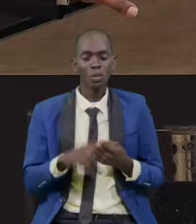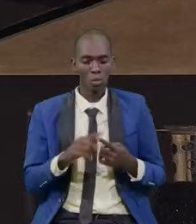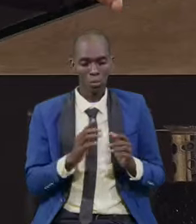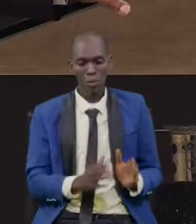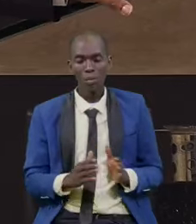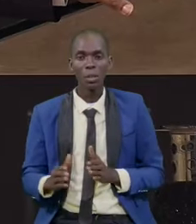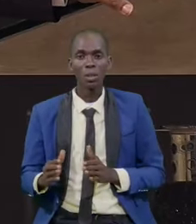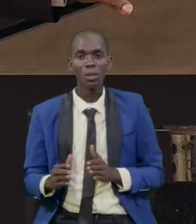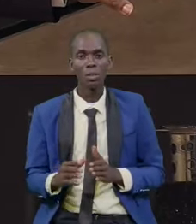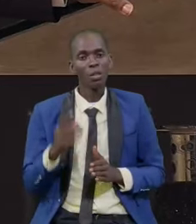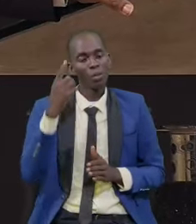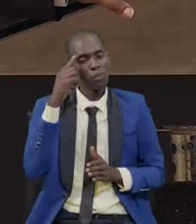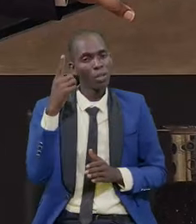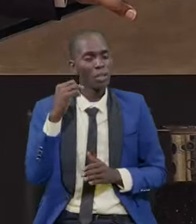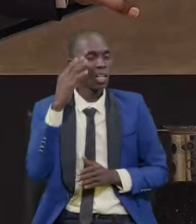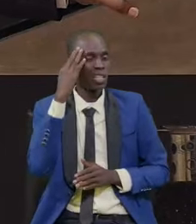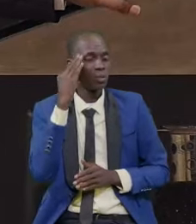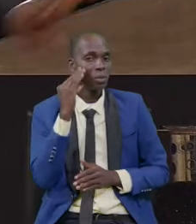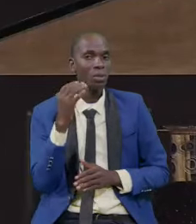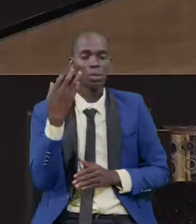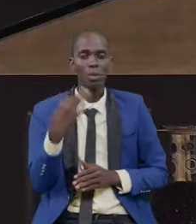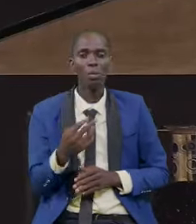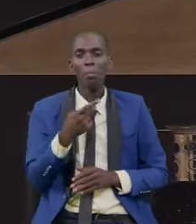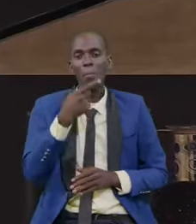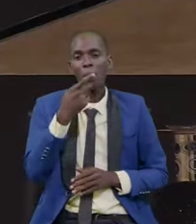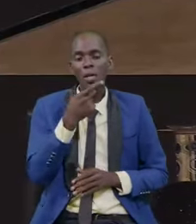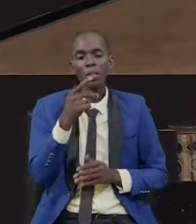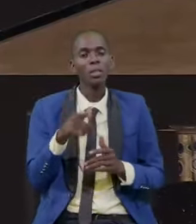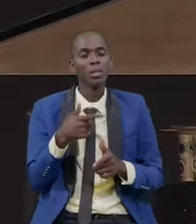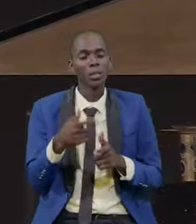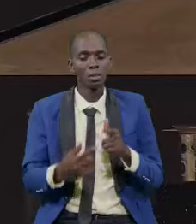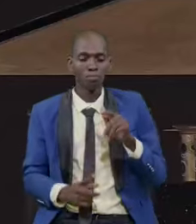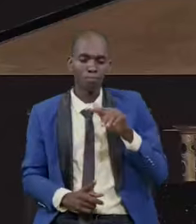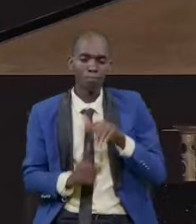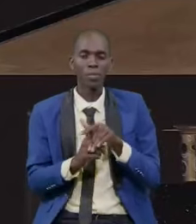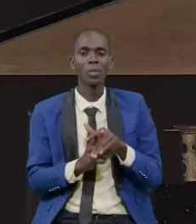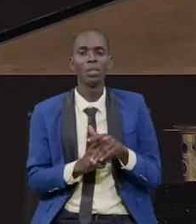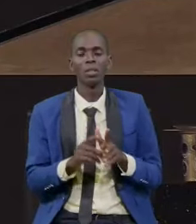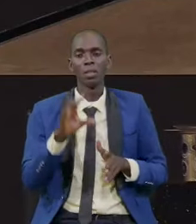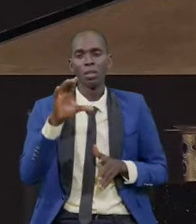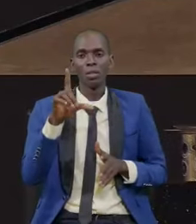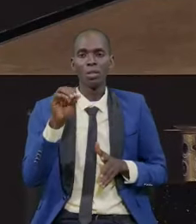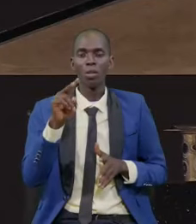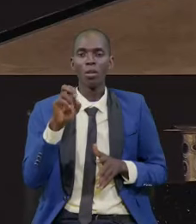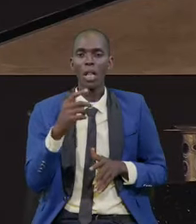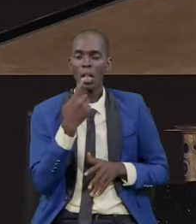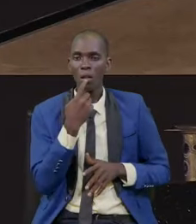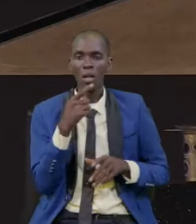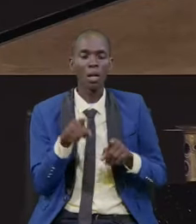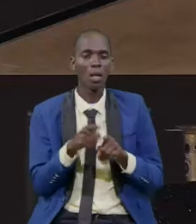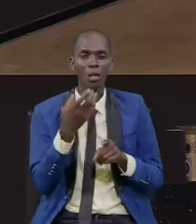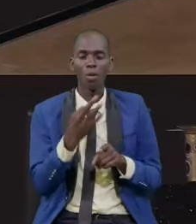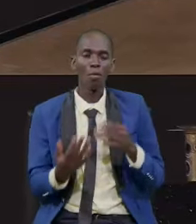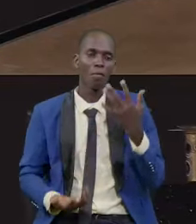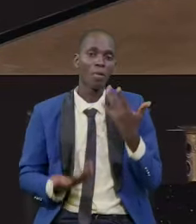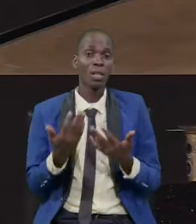prepare for the experience of Pentecost. Then came cloven tongues like as of fire,